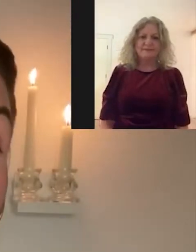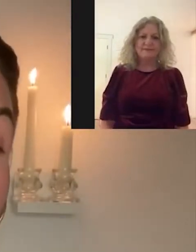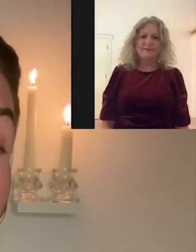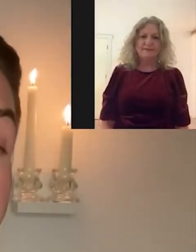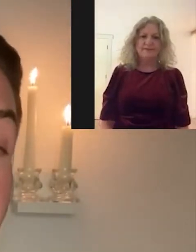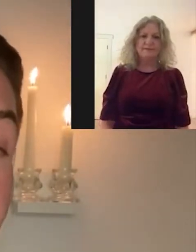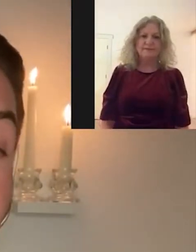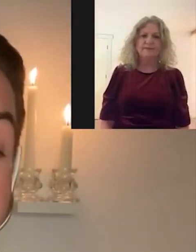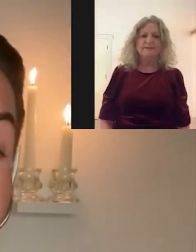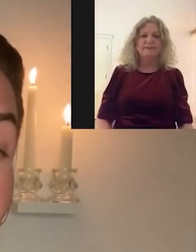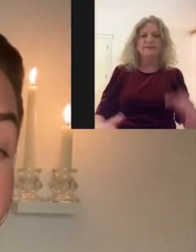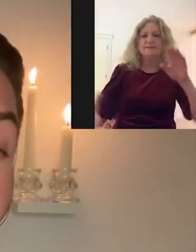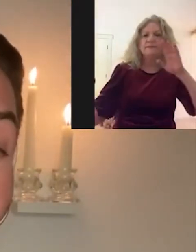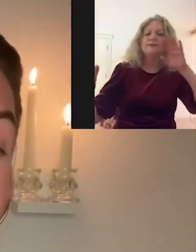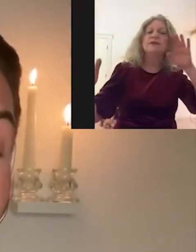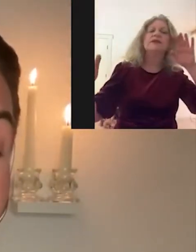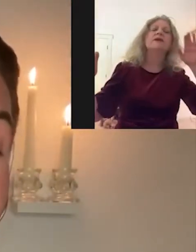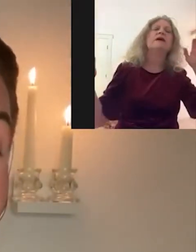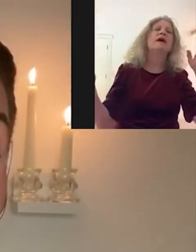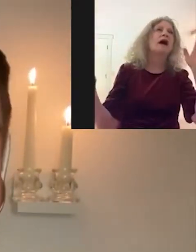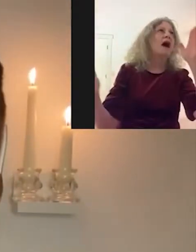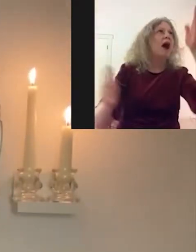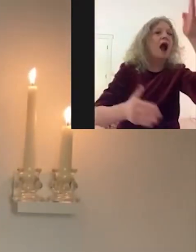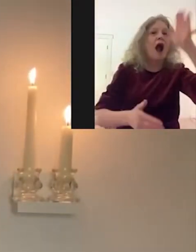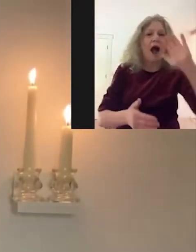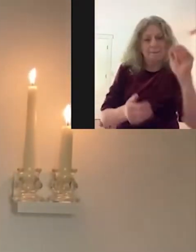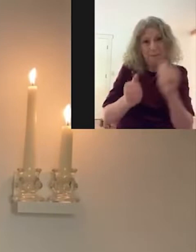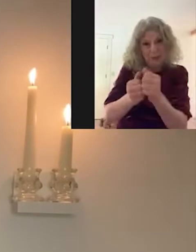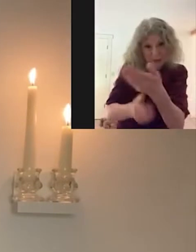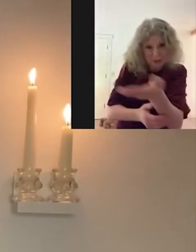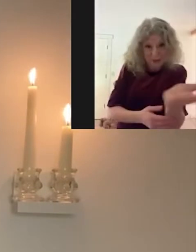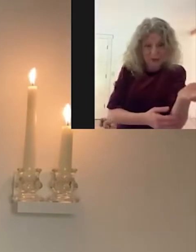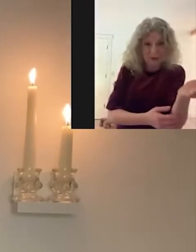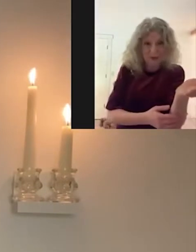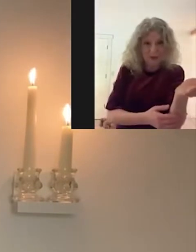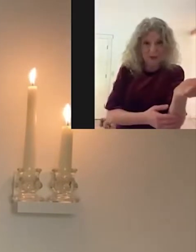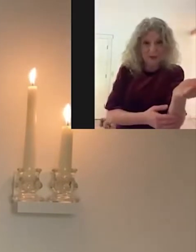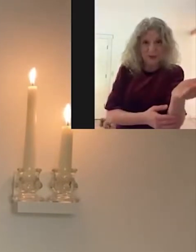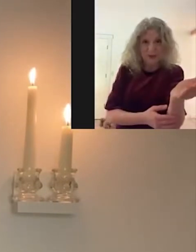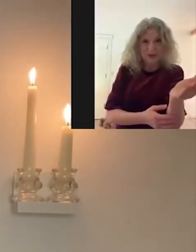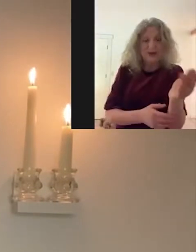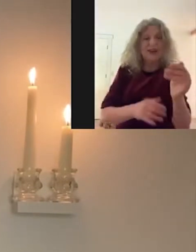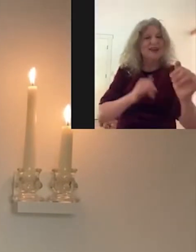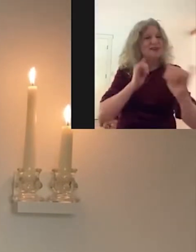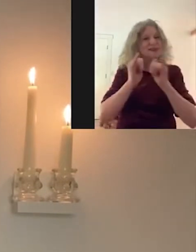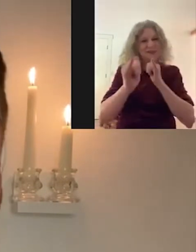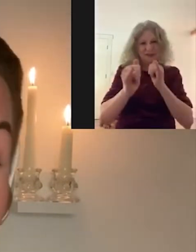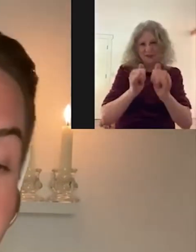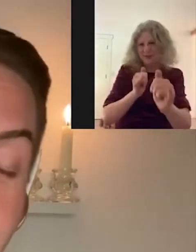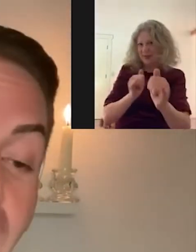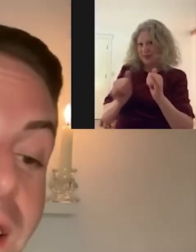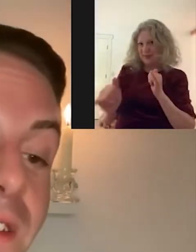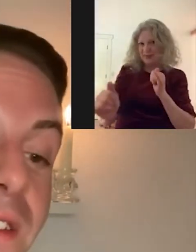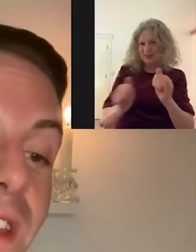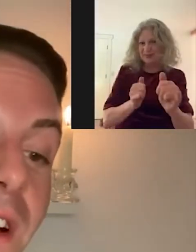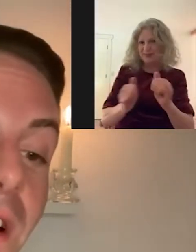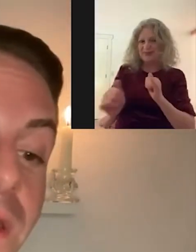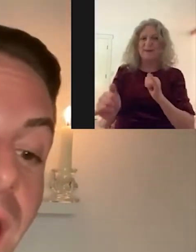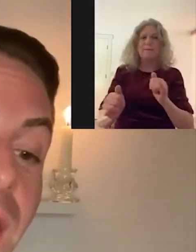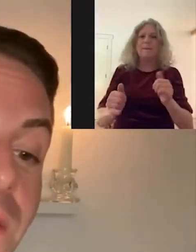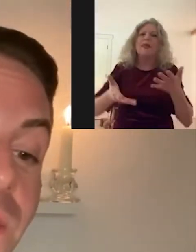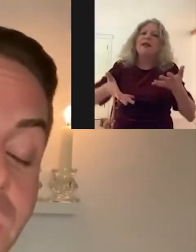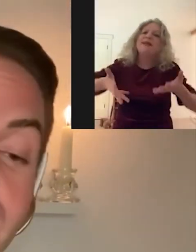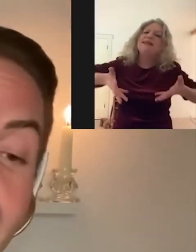May God be with you all, and also with you. Let us sing